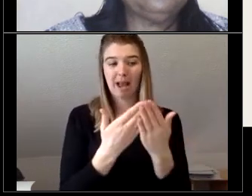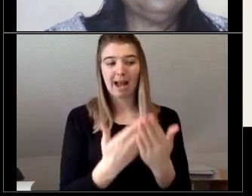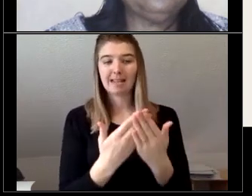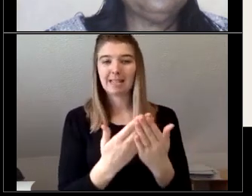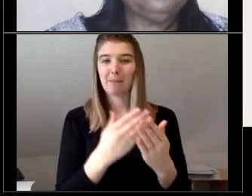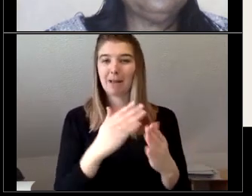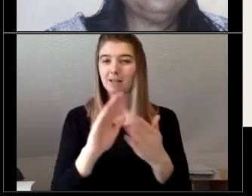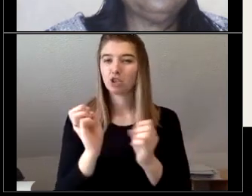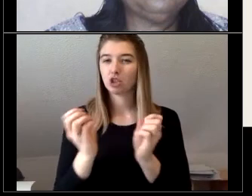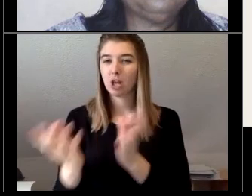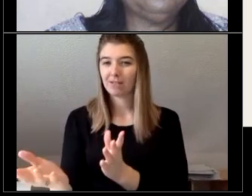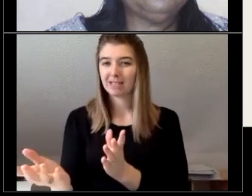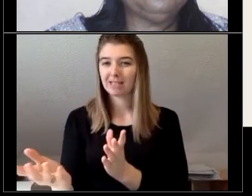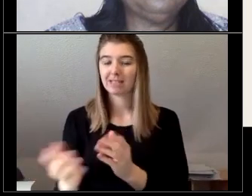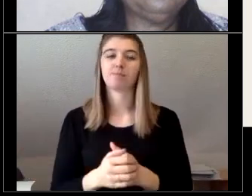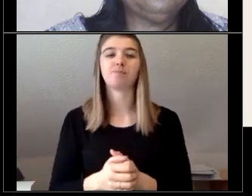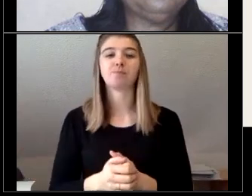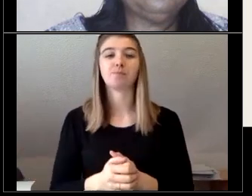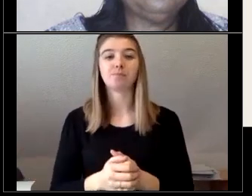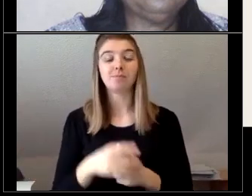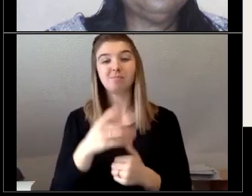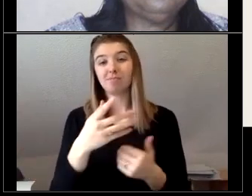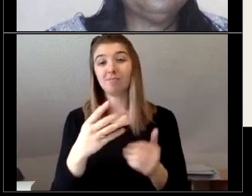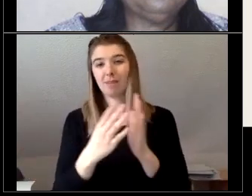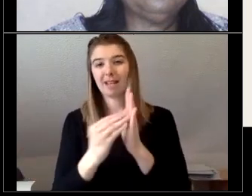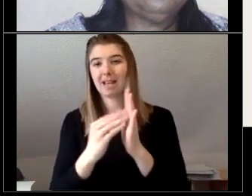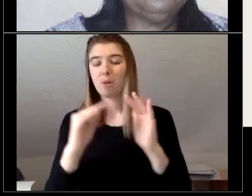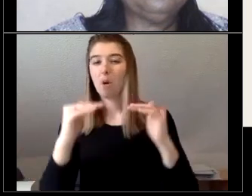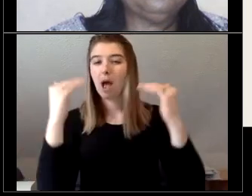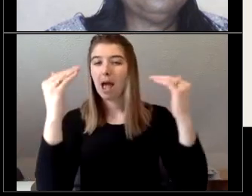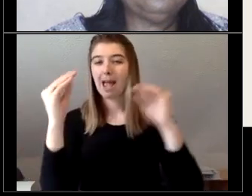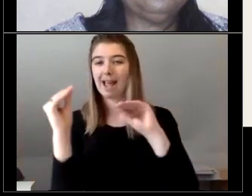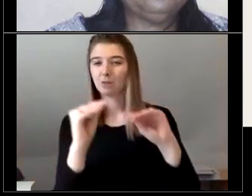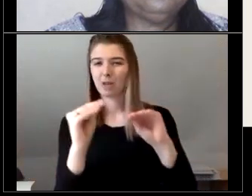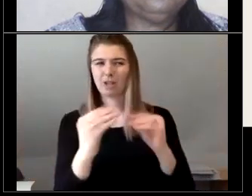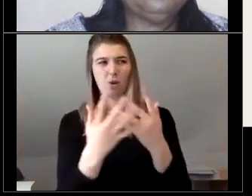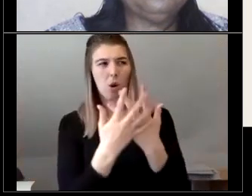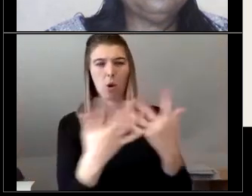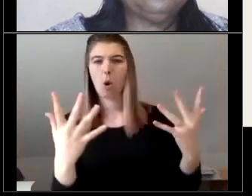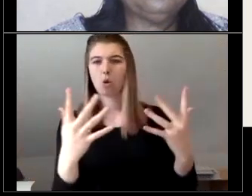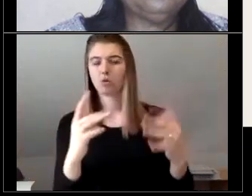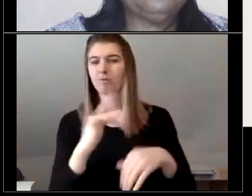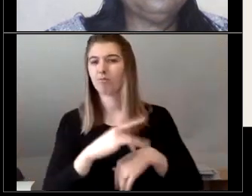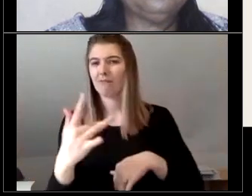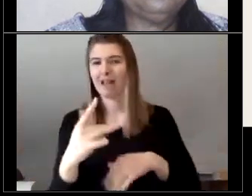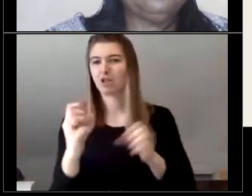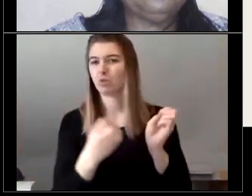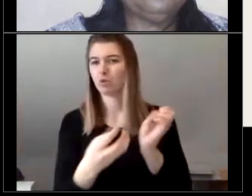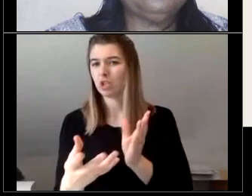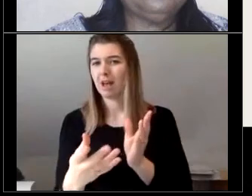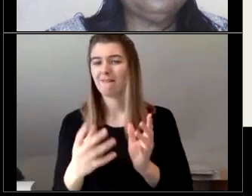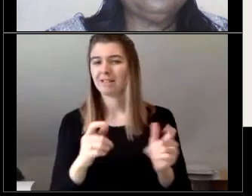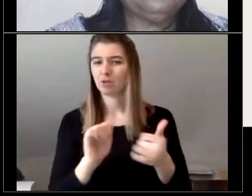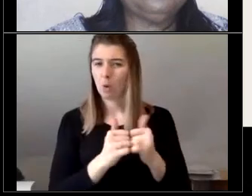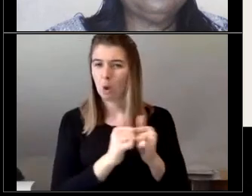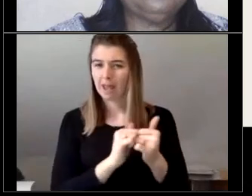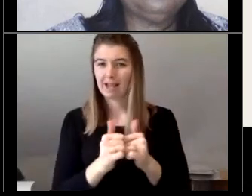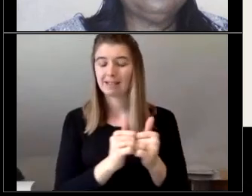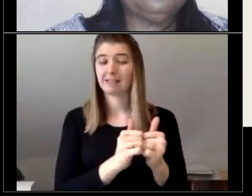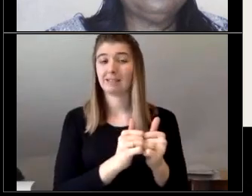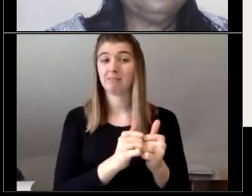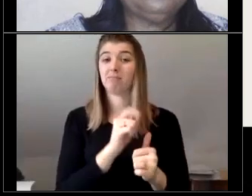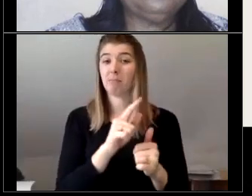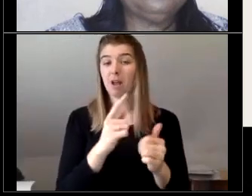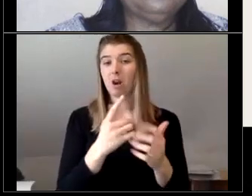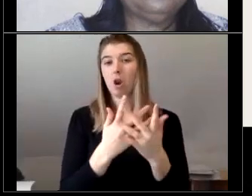because we shouldn't forget that within our higher education sector, we have wonderful professional service colleagues and, you know, different kinds of biases